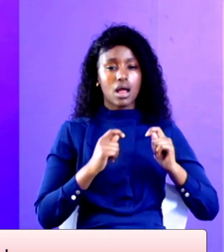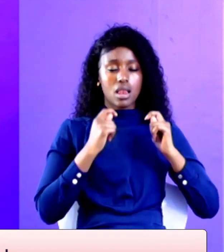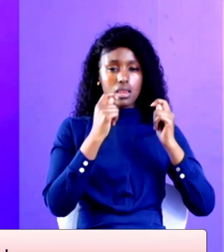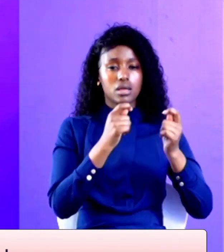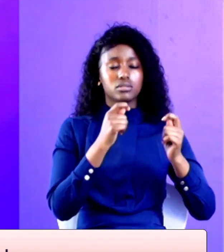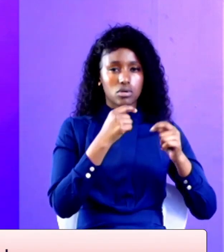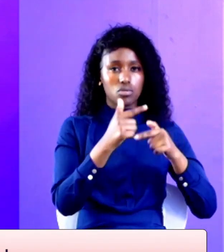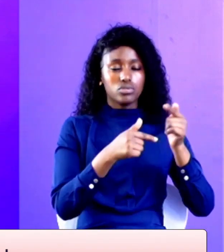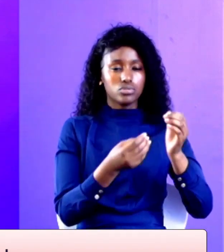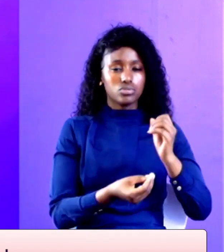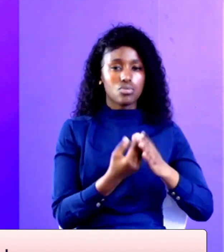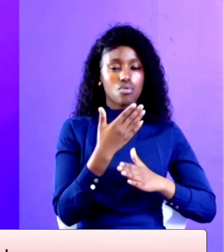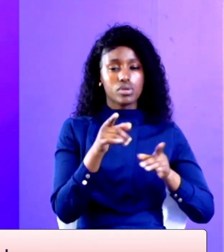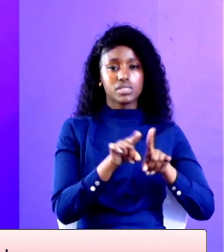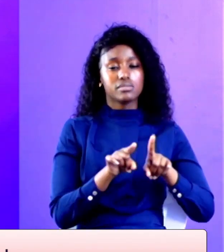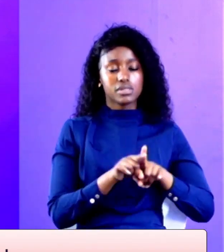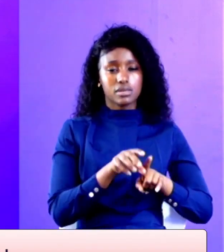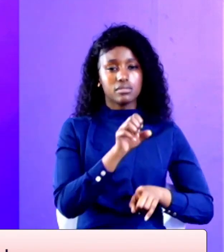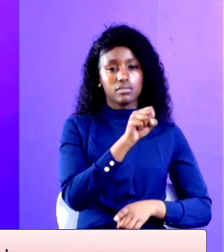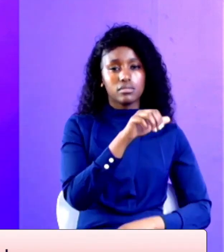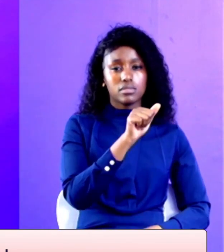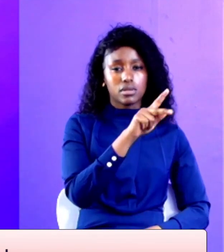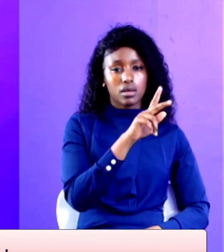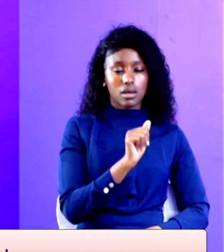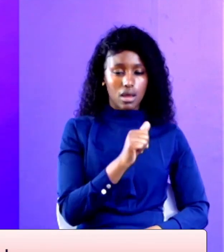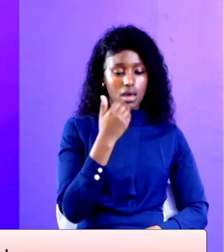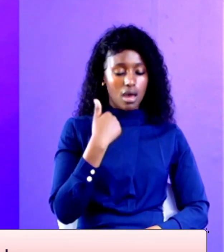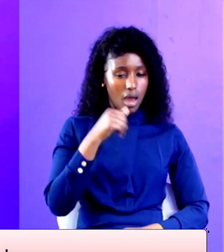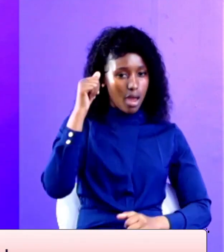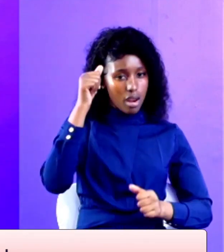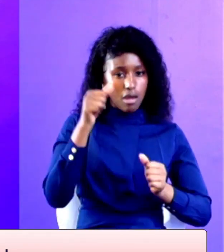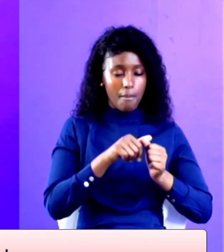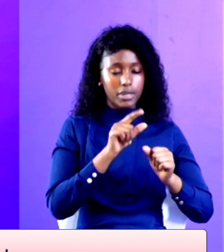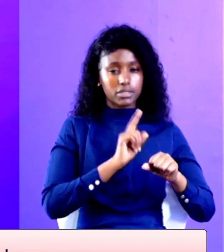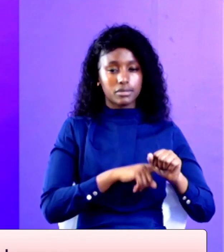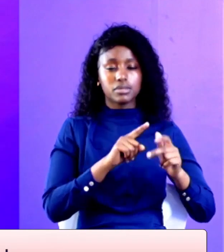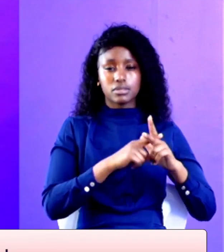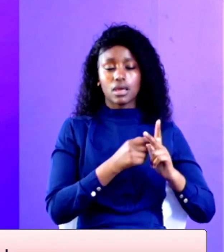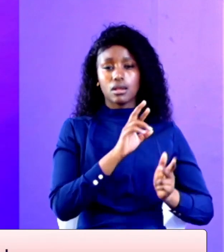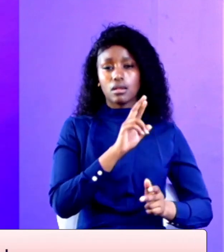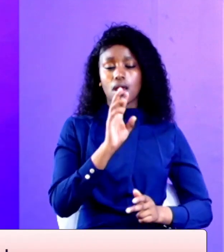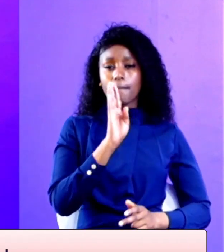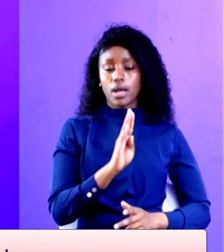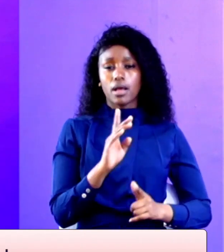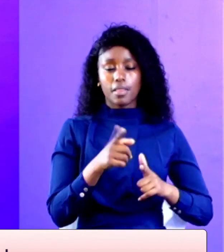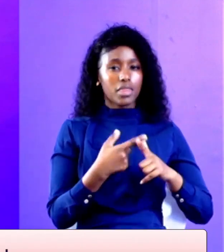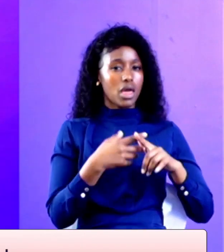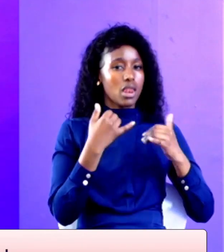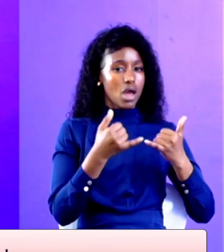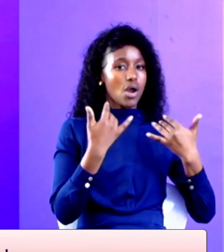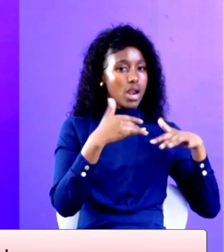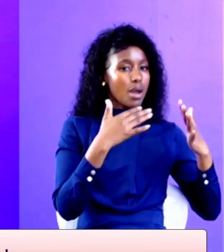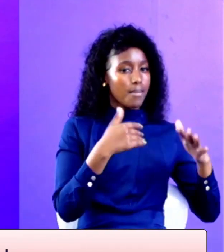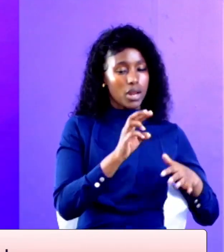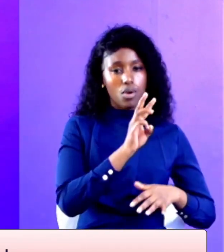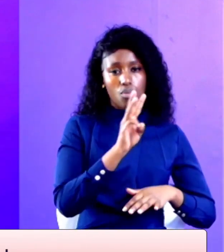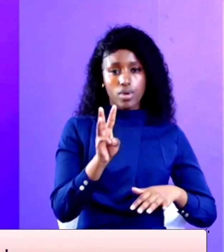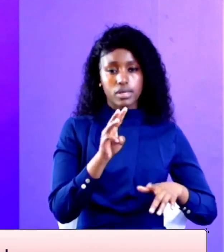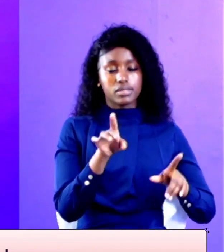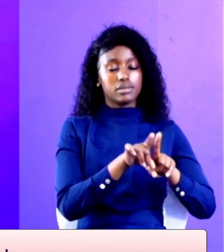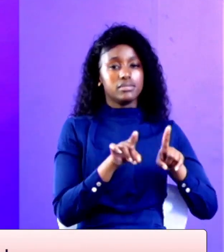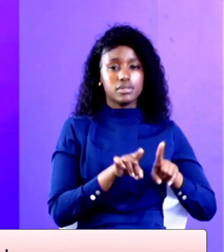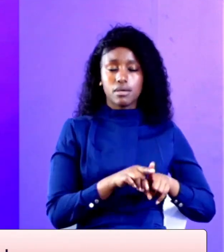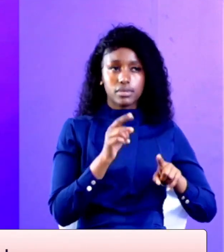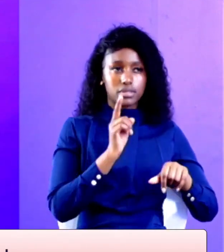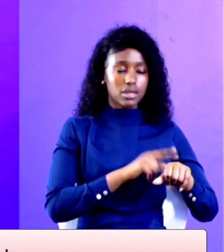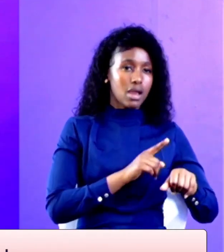grow well, like Saka. You know, Saka, when he was starting, he was a right back. Now Arteta put him in the wing. When Miles Lewis